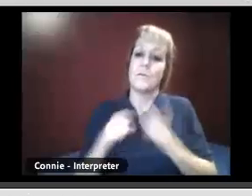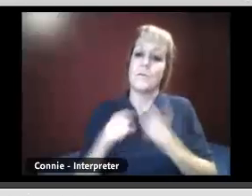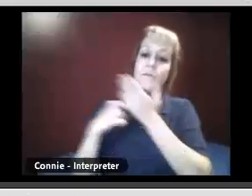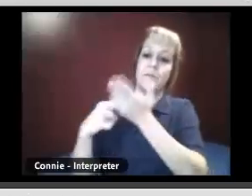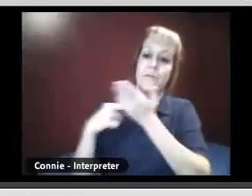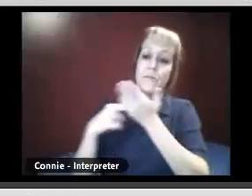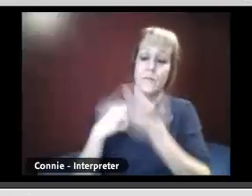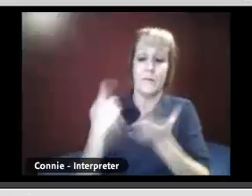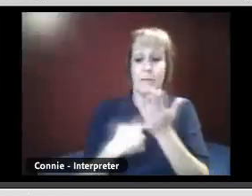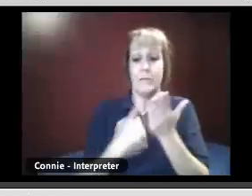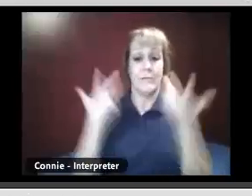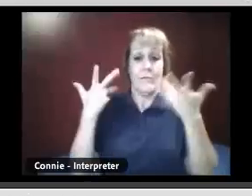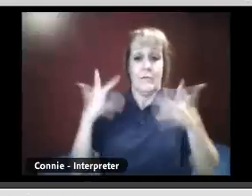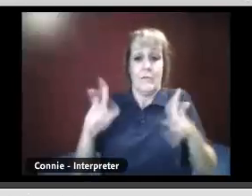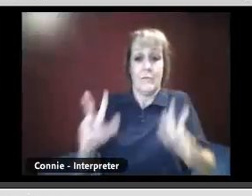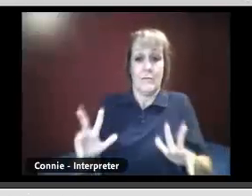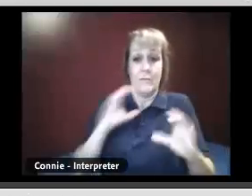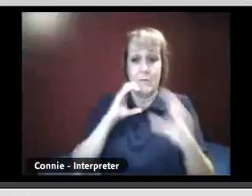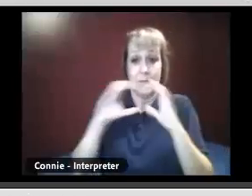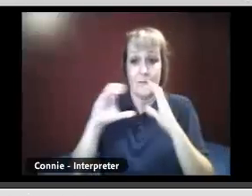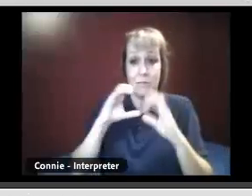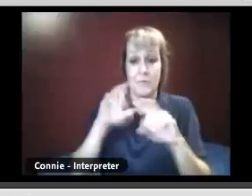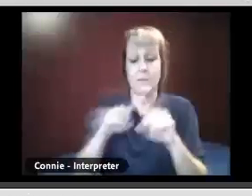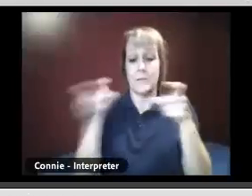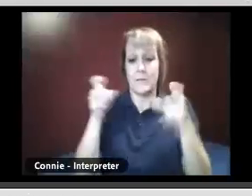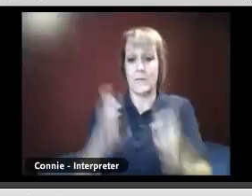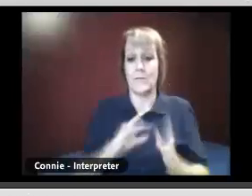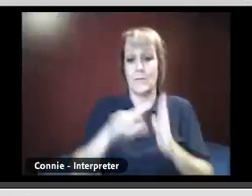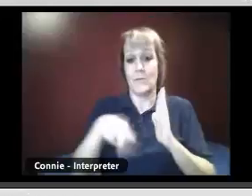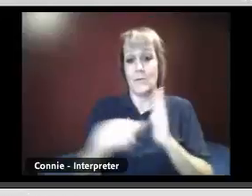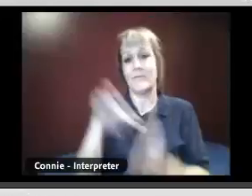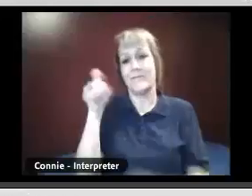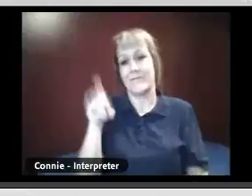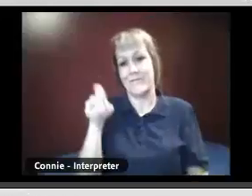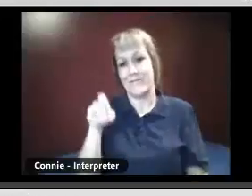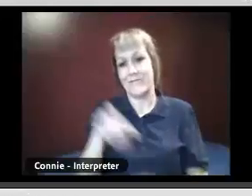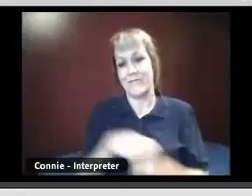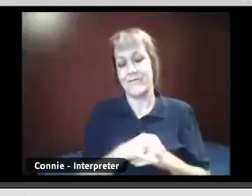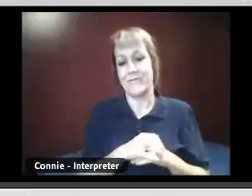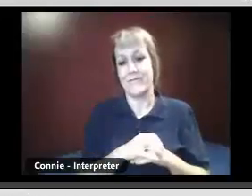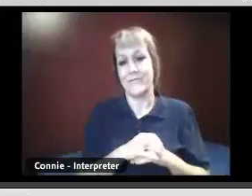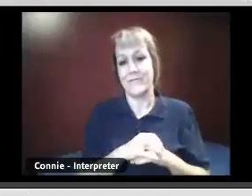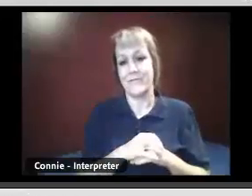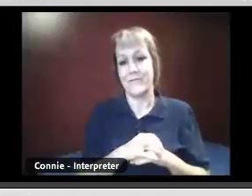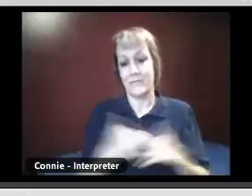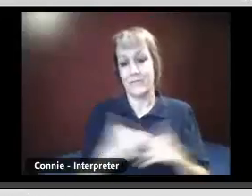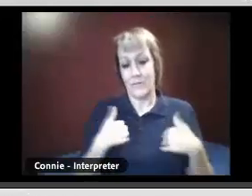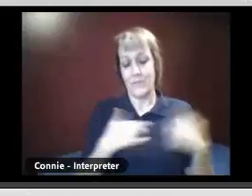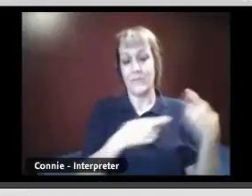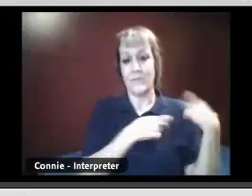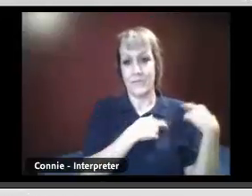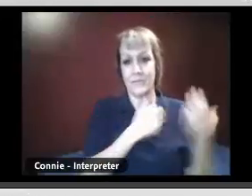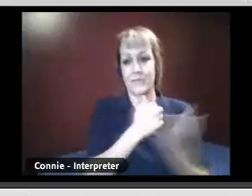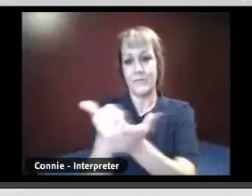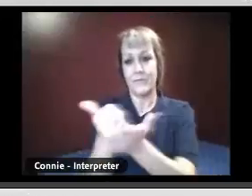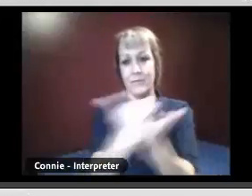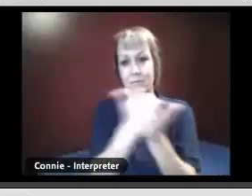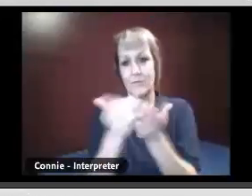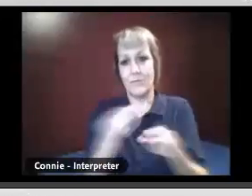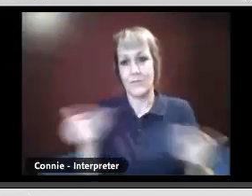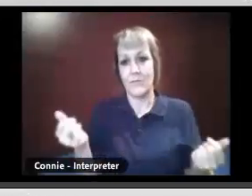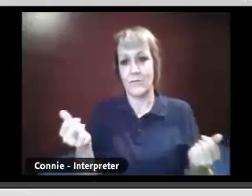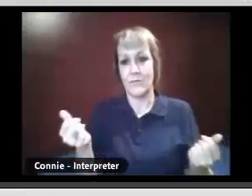sometimes we don't even want to go there, right? But in a management role, guess what? You have to go there because you have responsibility for helping them resolve it. A responsibility